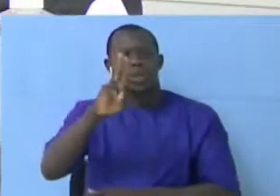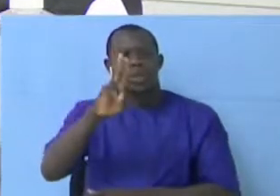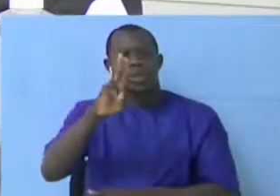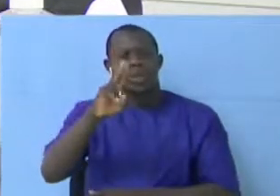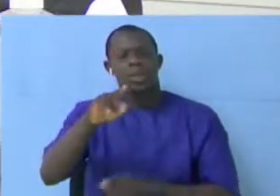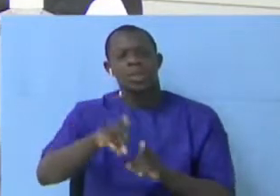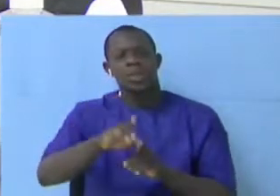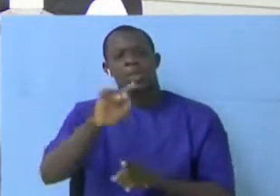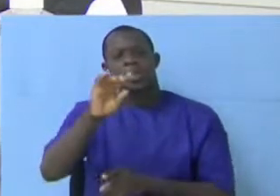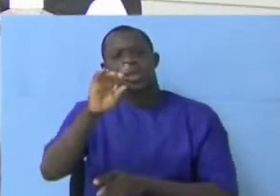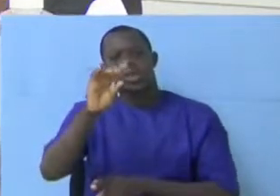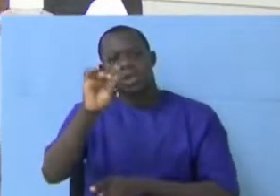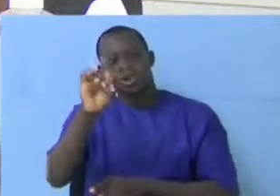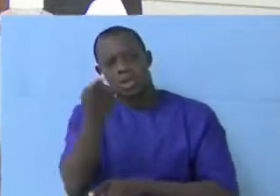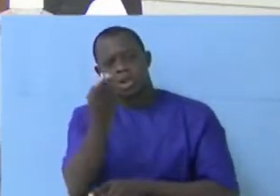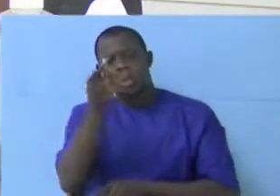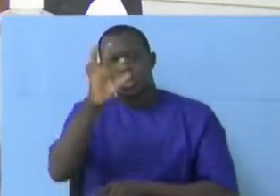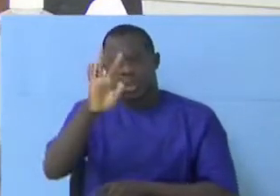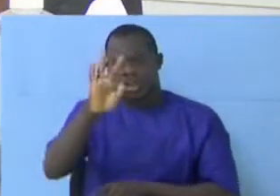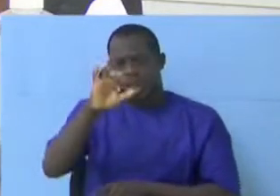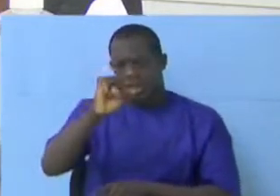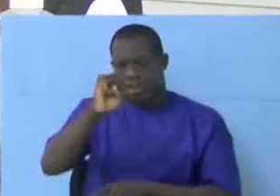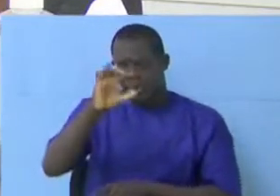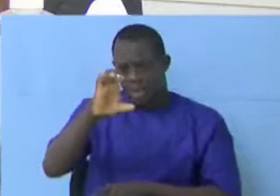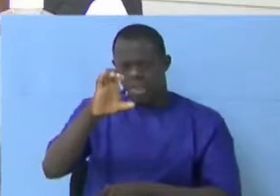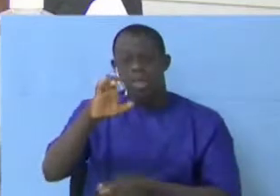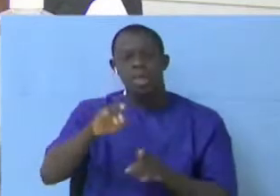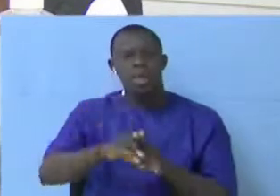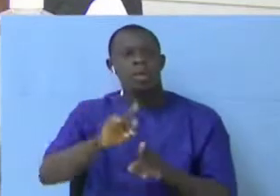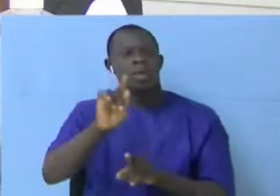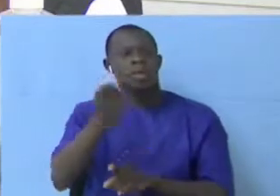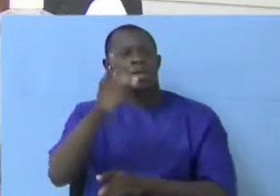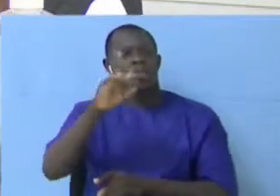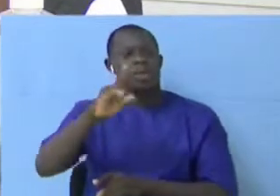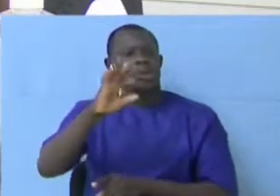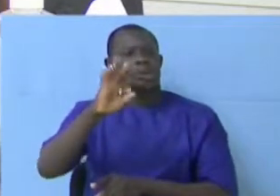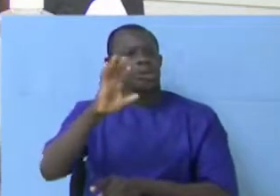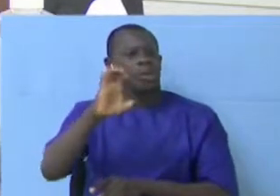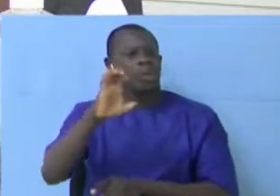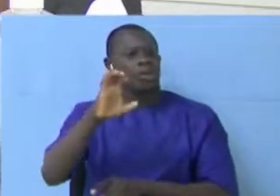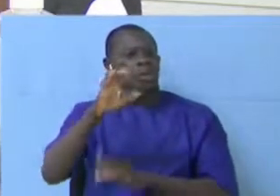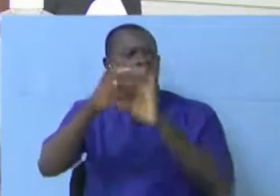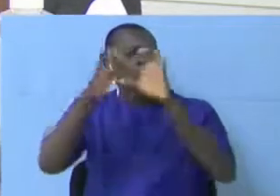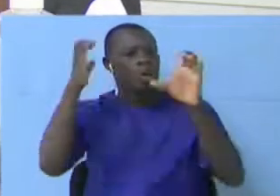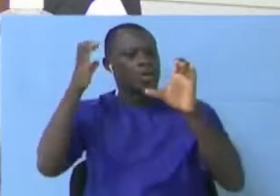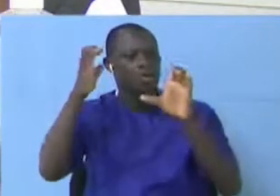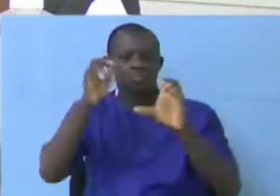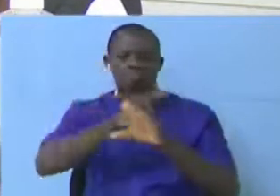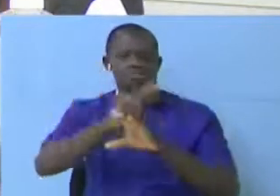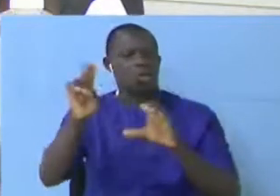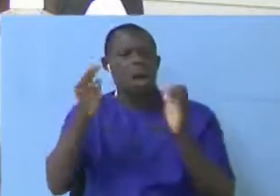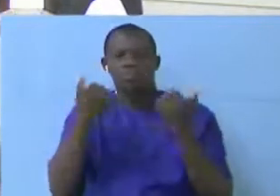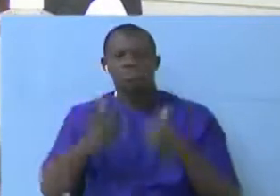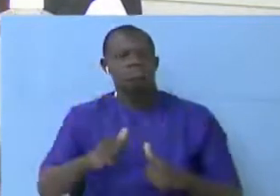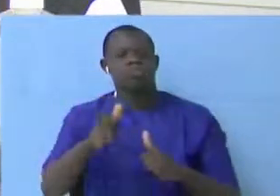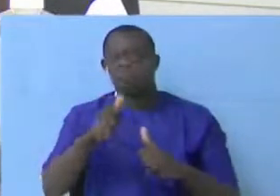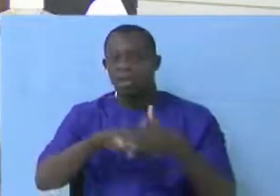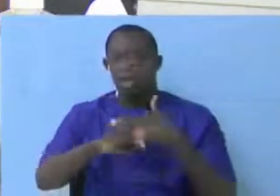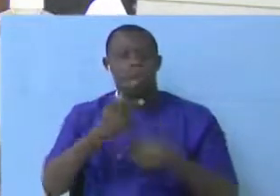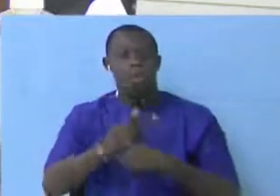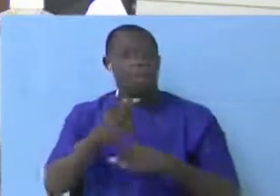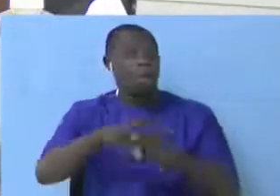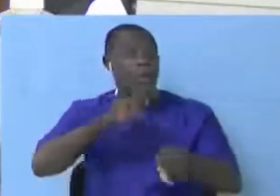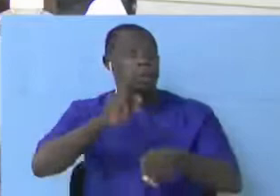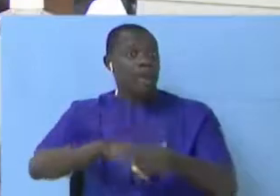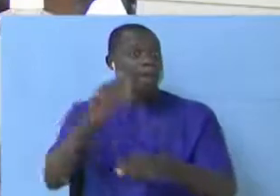GTSC. Yes. GPTC hasn't existed for a long time. Okay. All right.